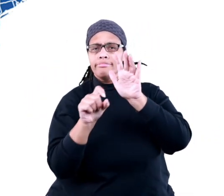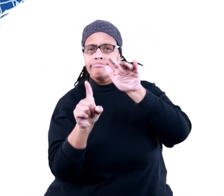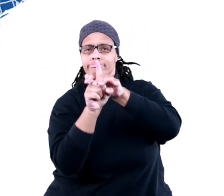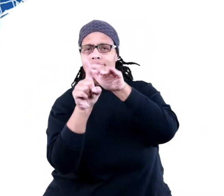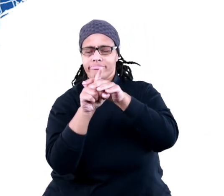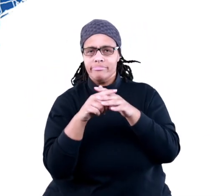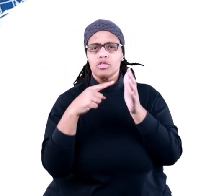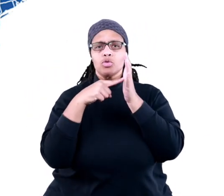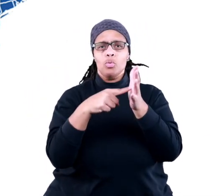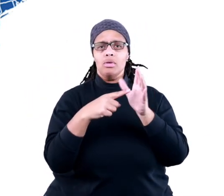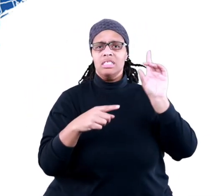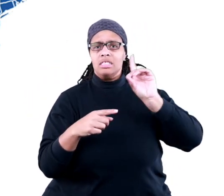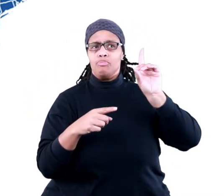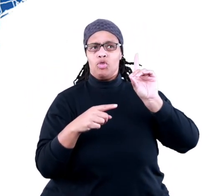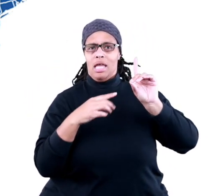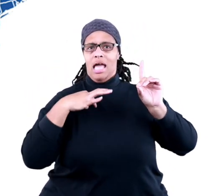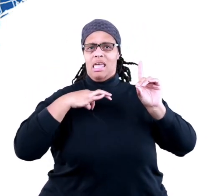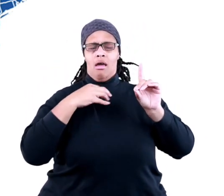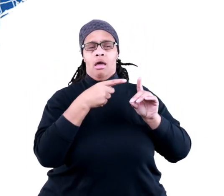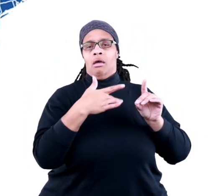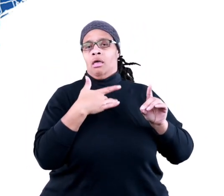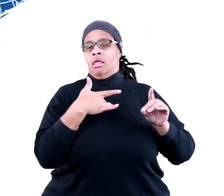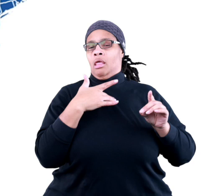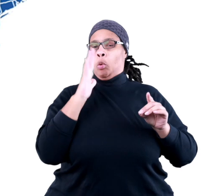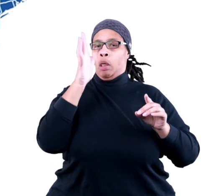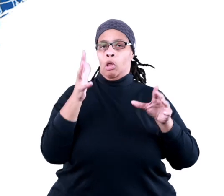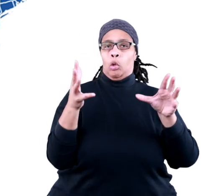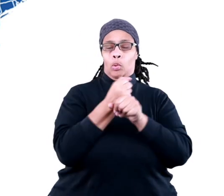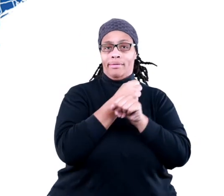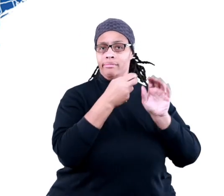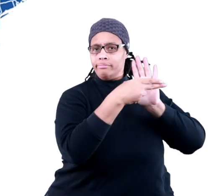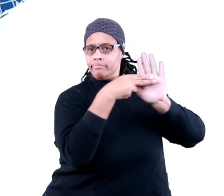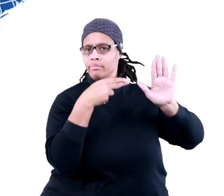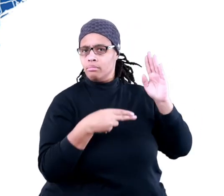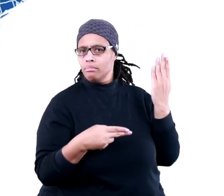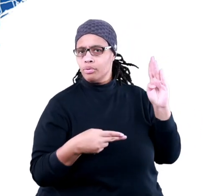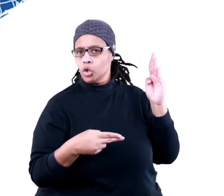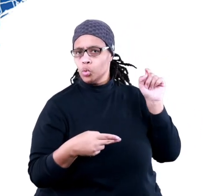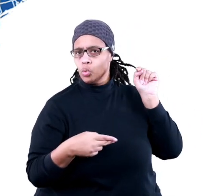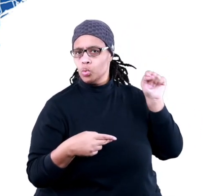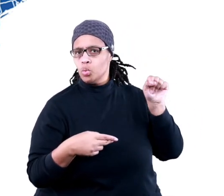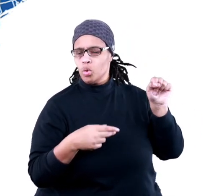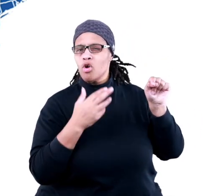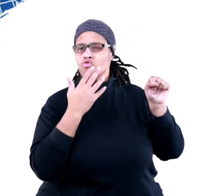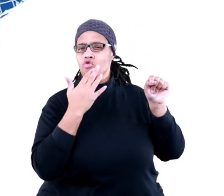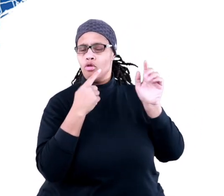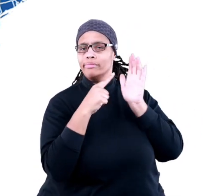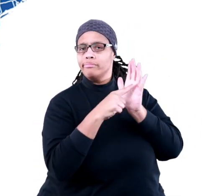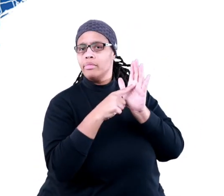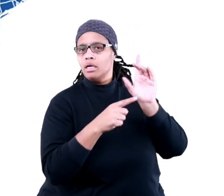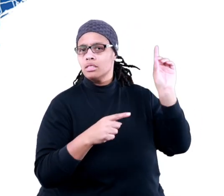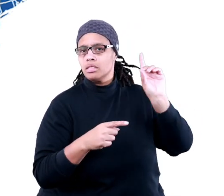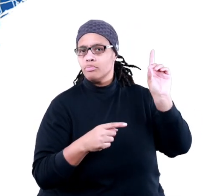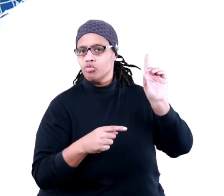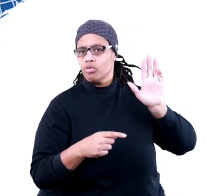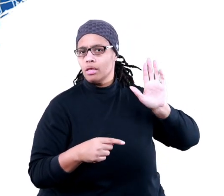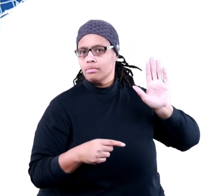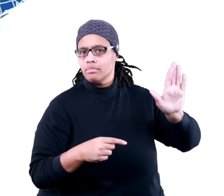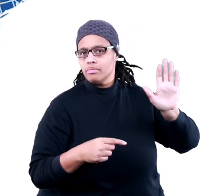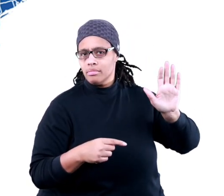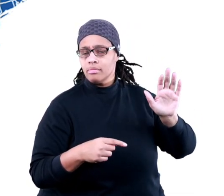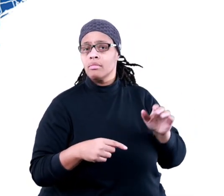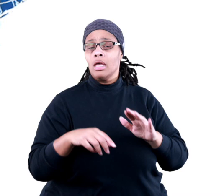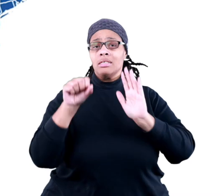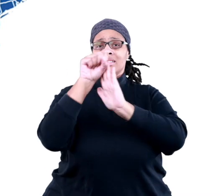the Democratic candidate is pretty sure he or she will win have been labeled blue, which is the color symbolizing